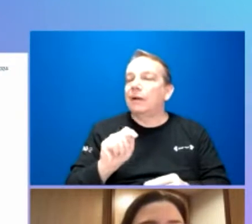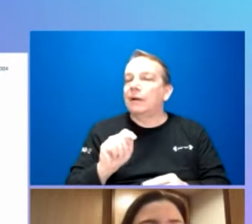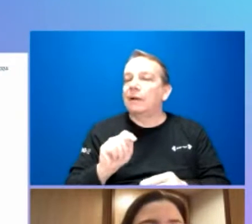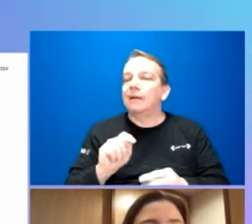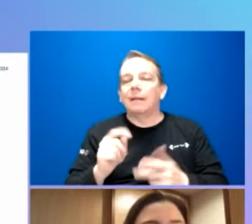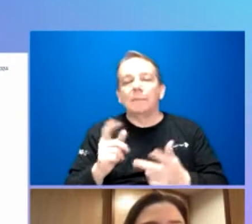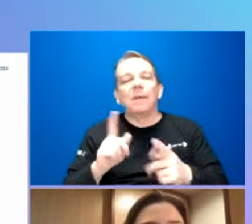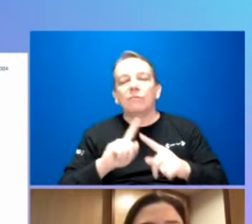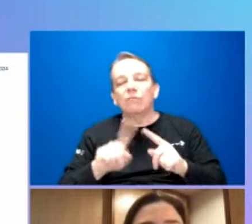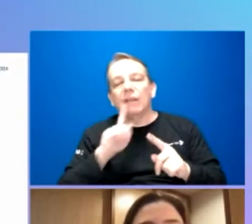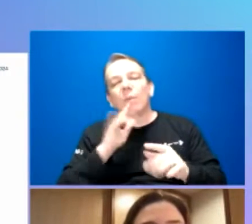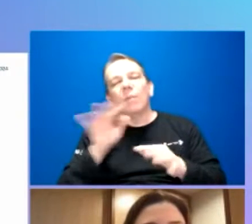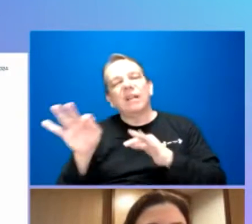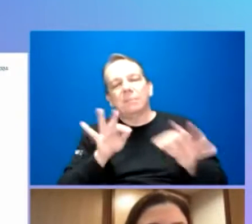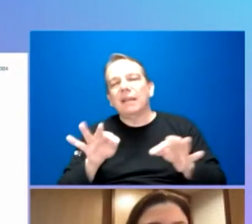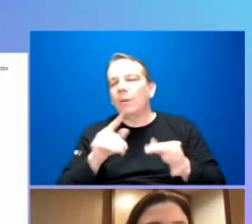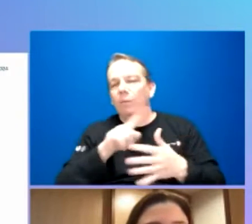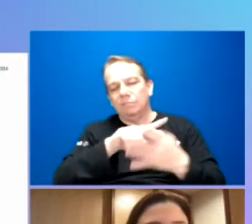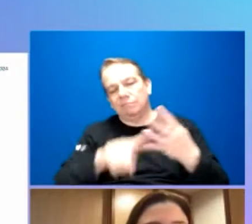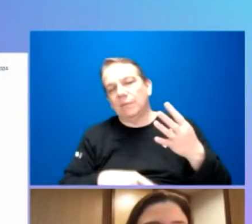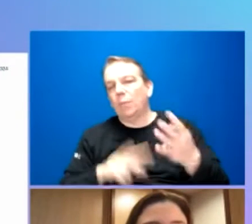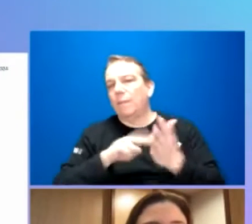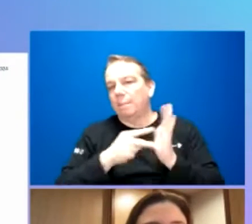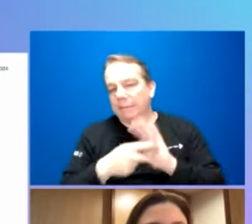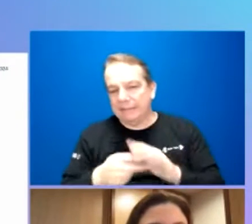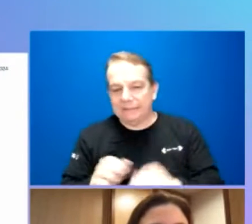will unpack all of that now.